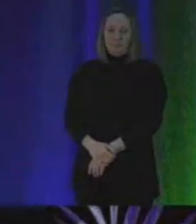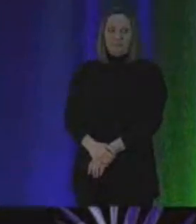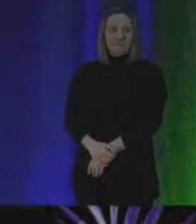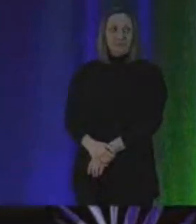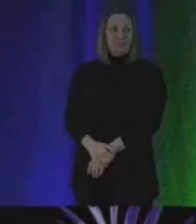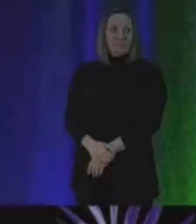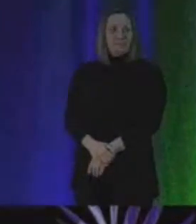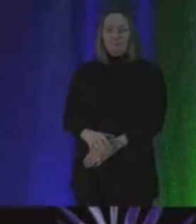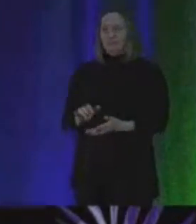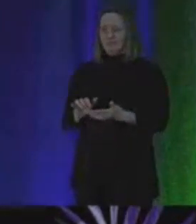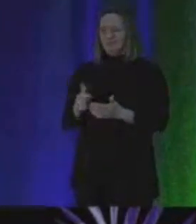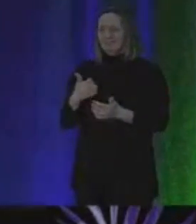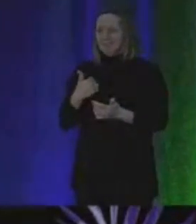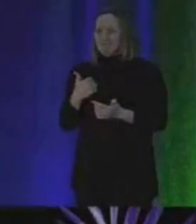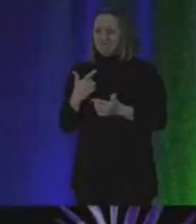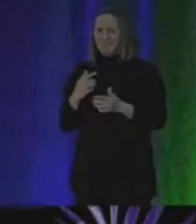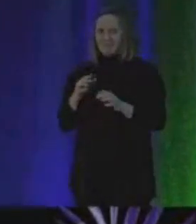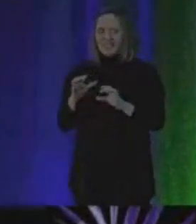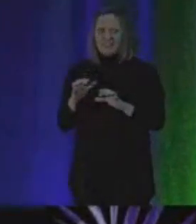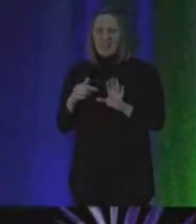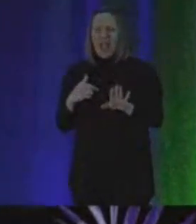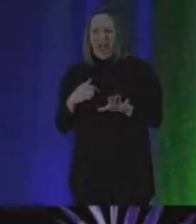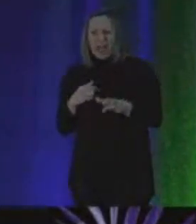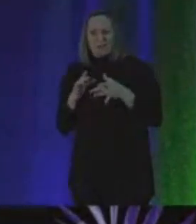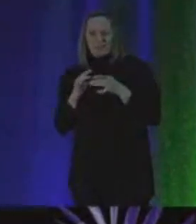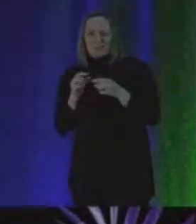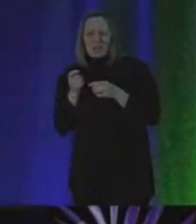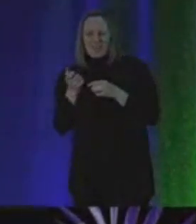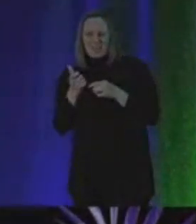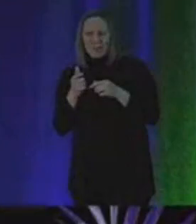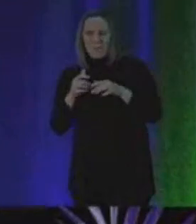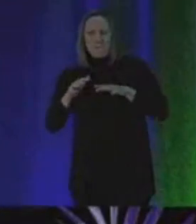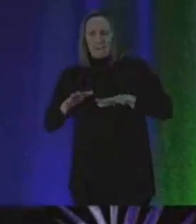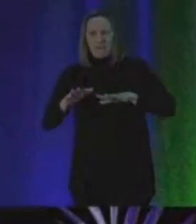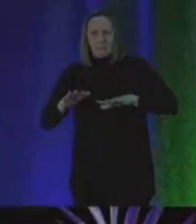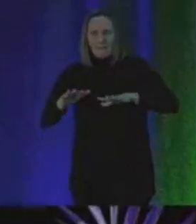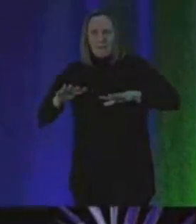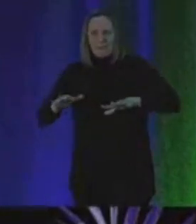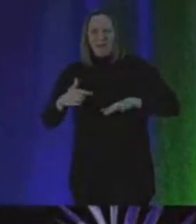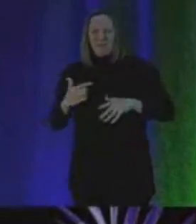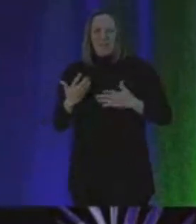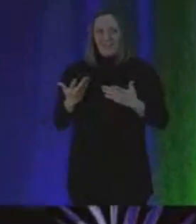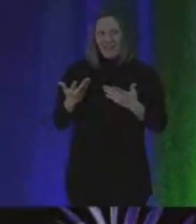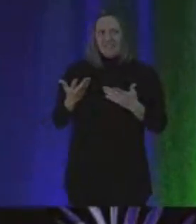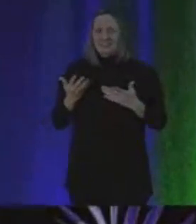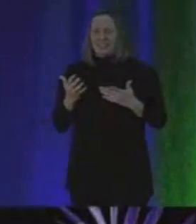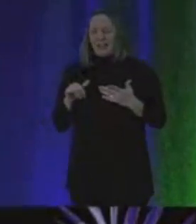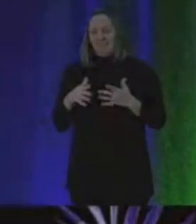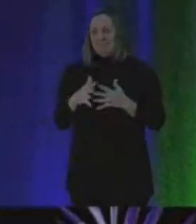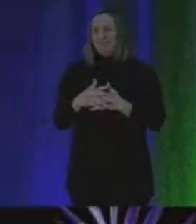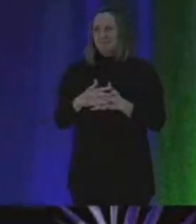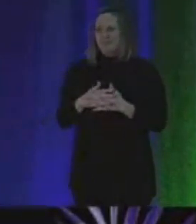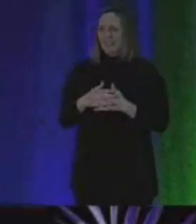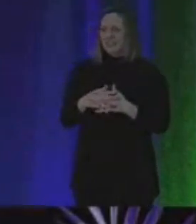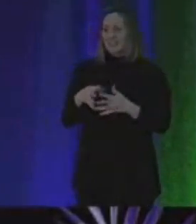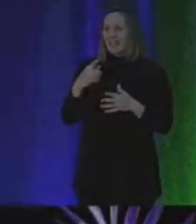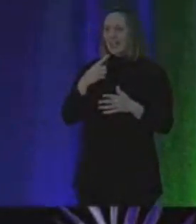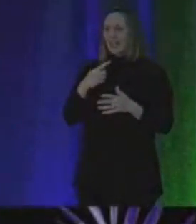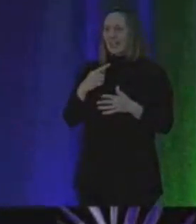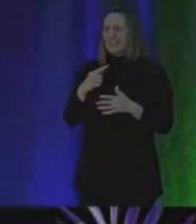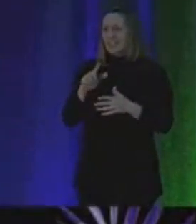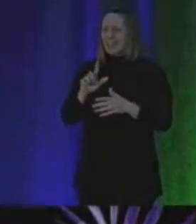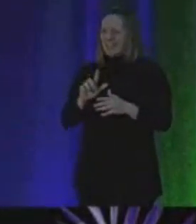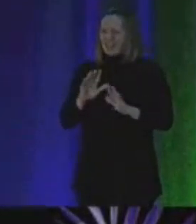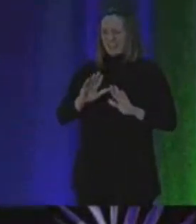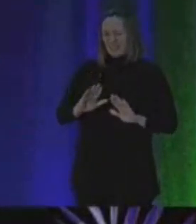I thought I'd do a little. I was gonna say a little pump, but that's like, yeah, you can't say little twice. I'm